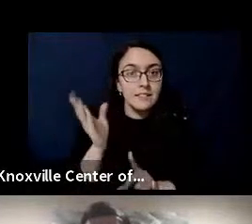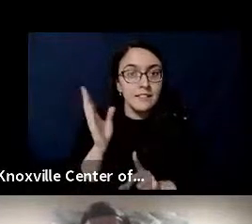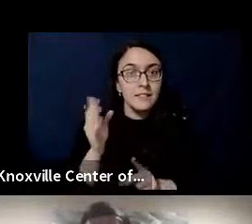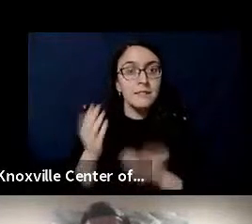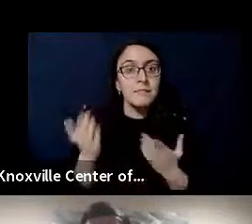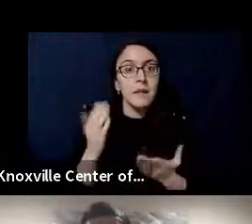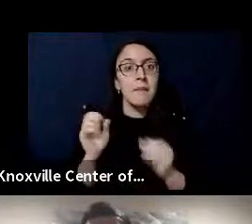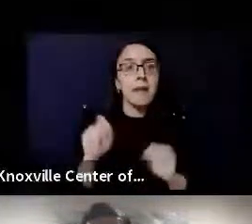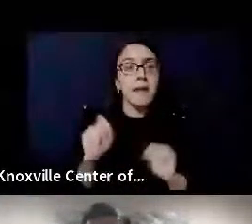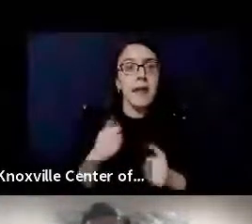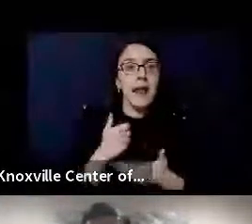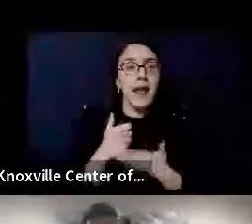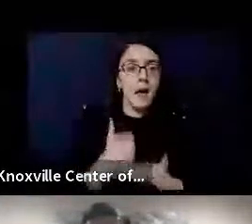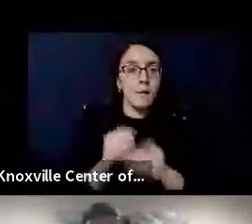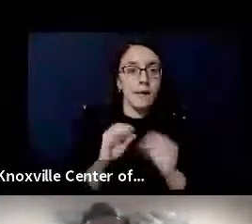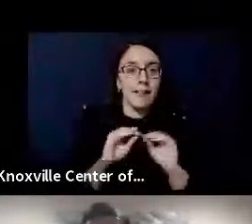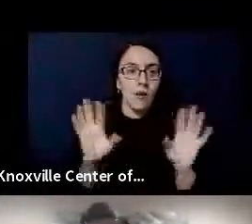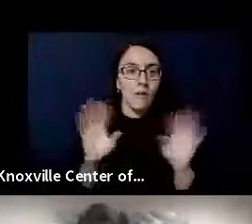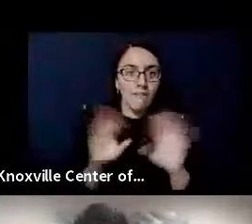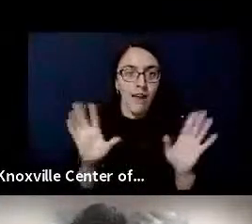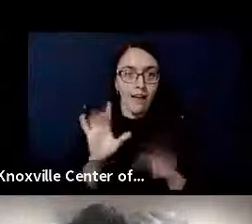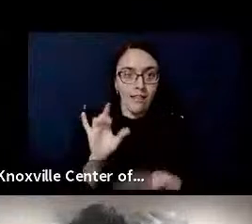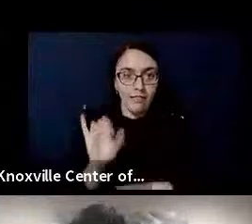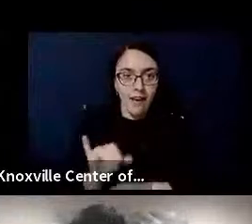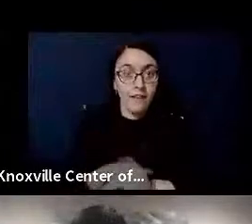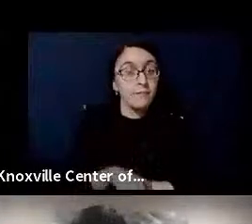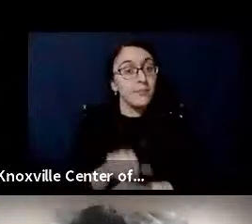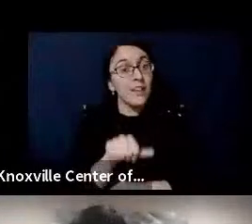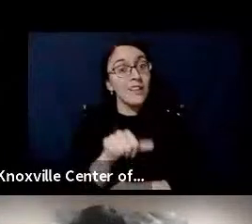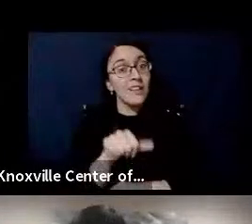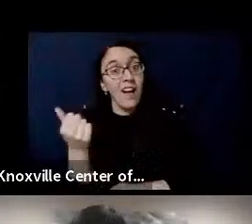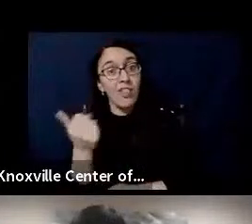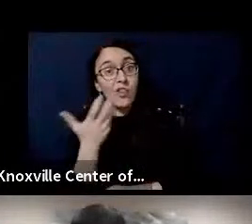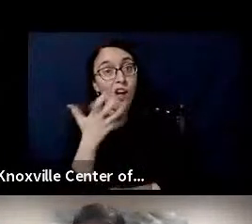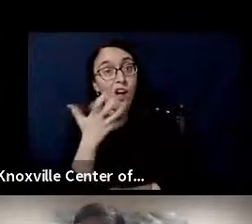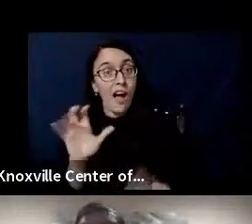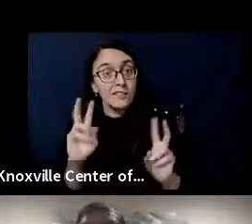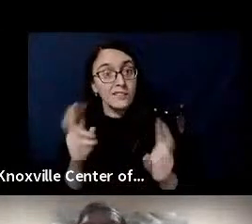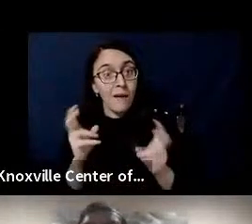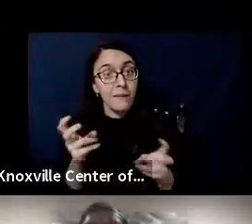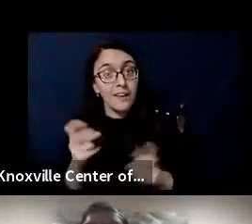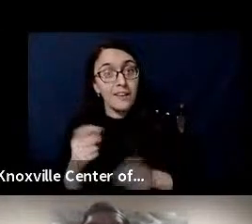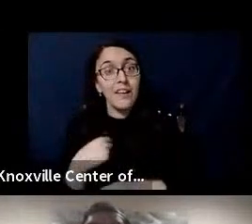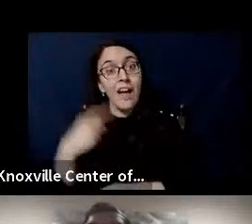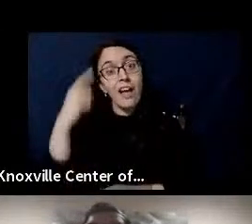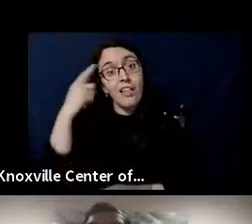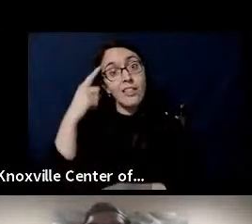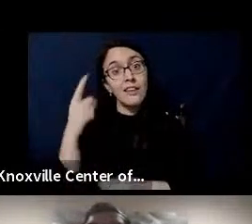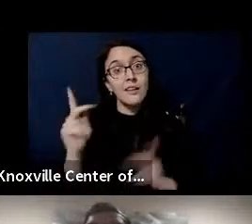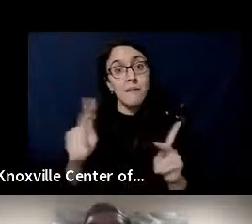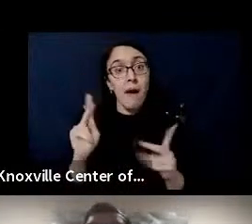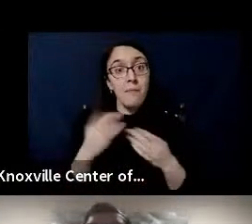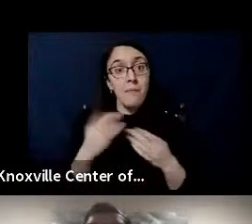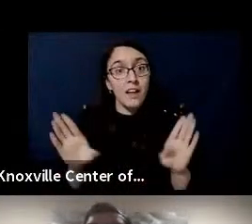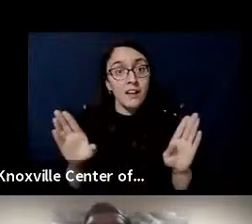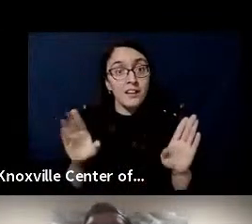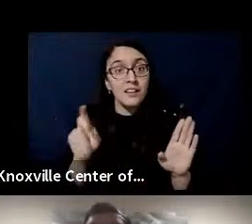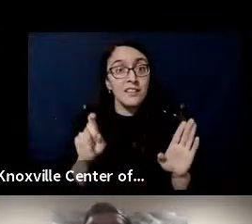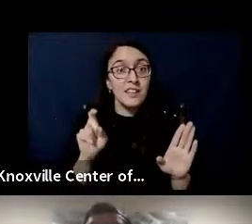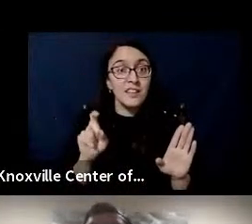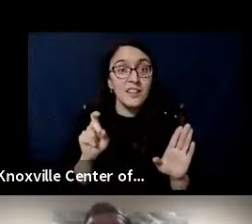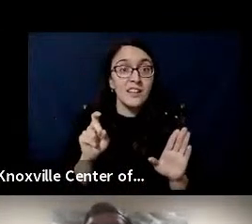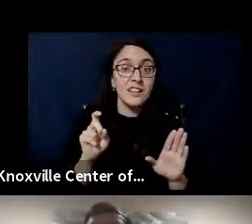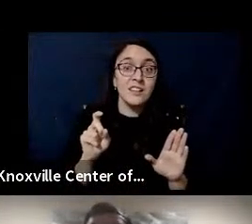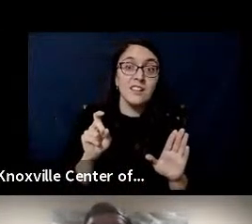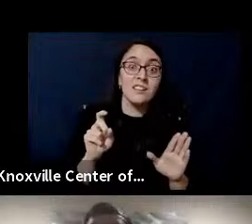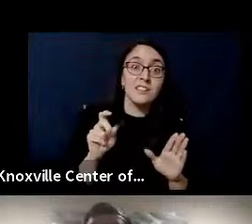that. The other sort of hot topic that I think the public may need help with, and it